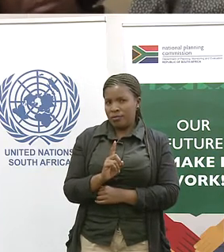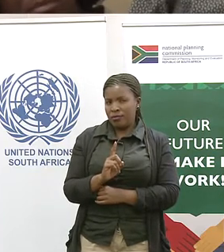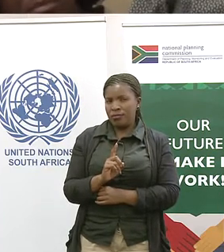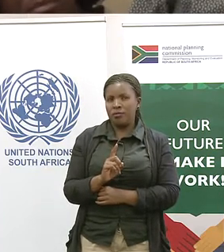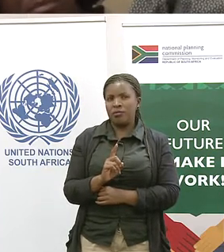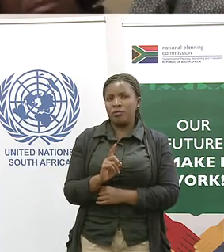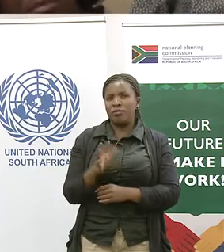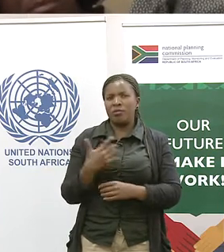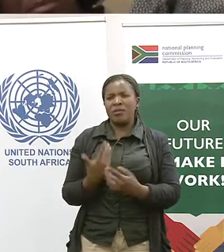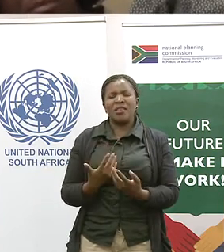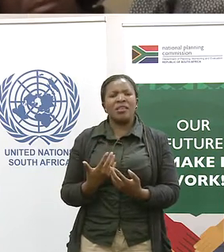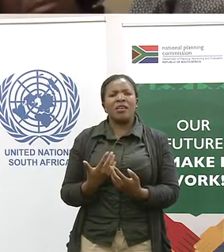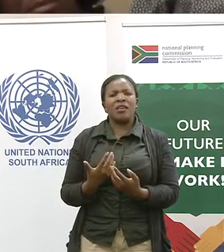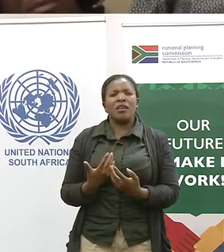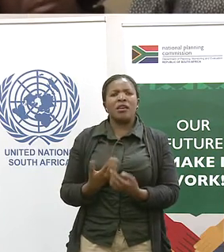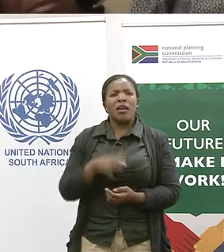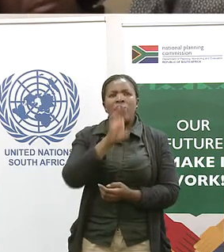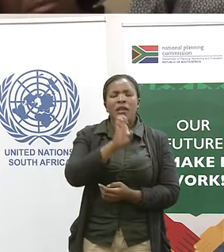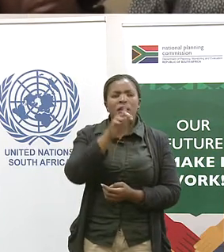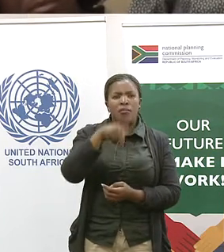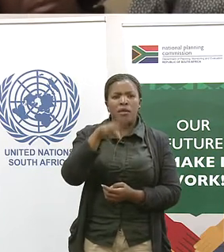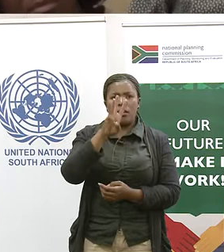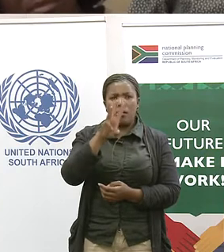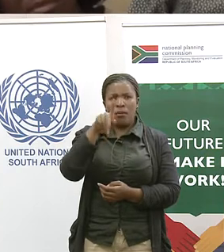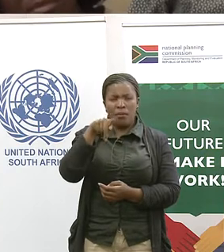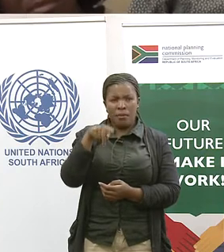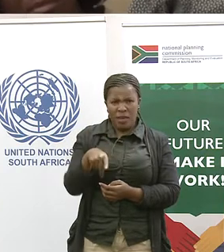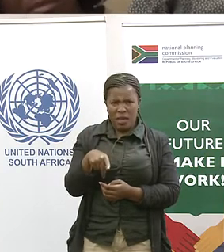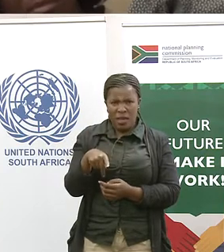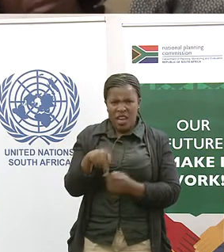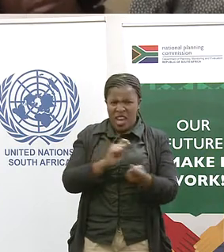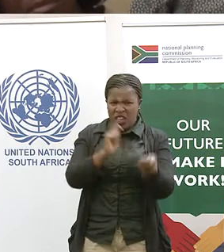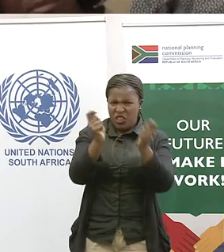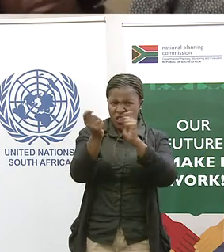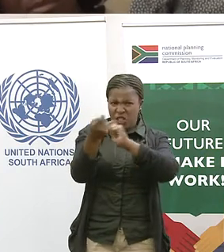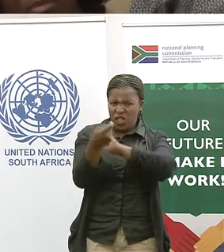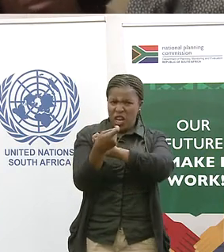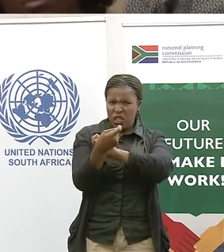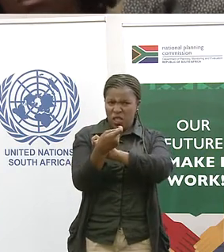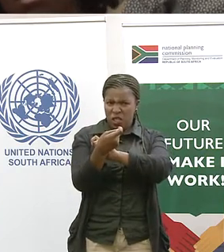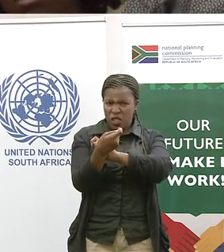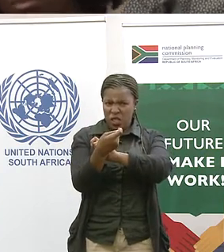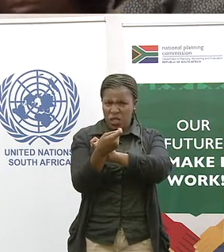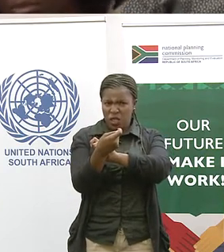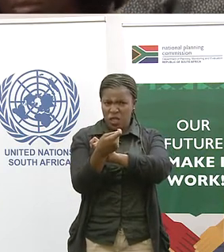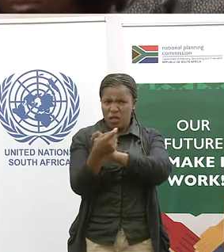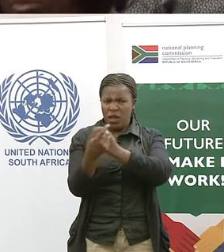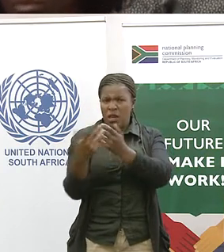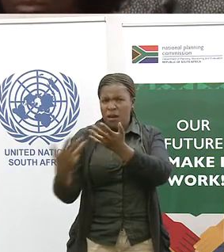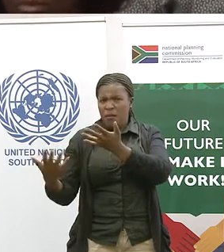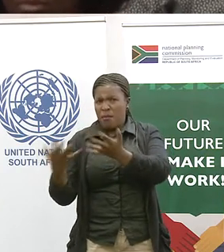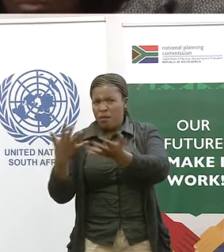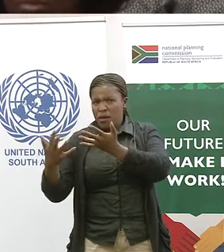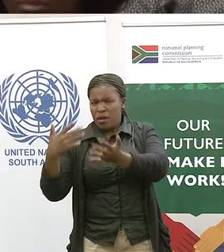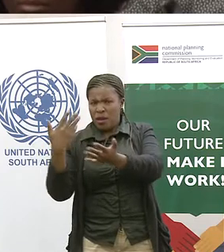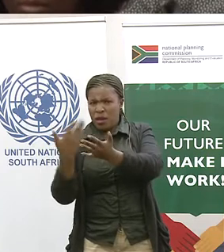reframe, the expanded public works program in a manner that it meaningfully accommodates